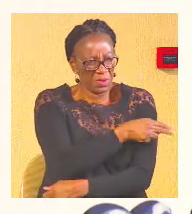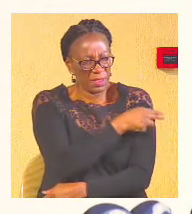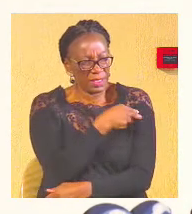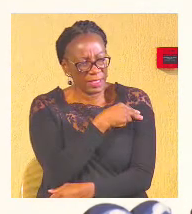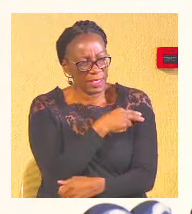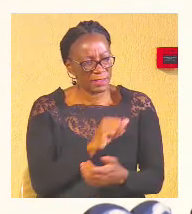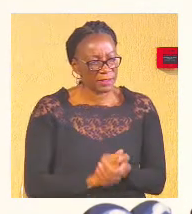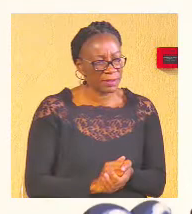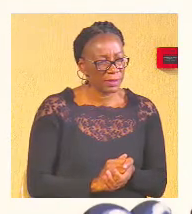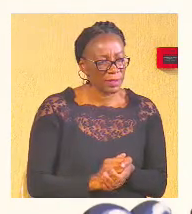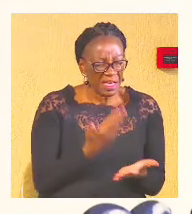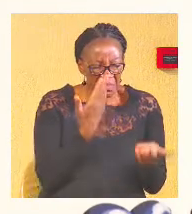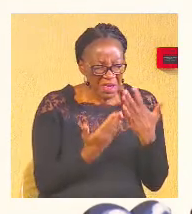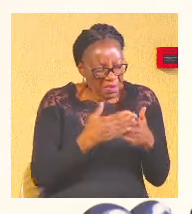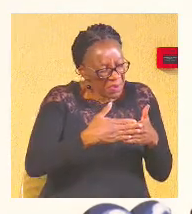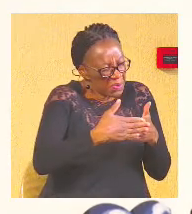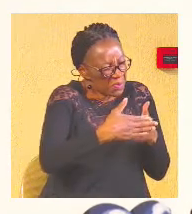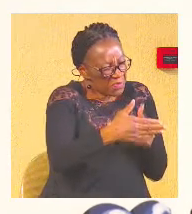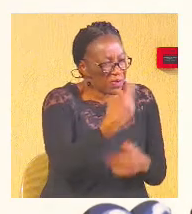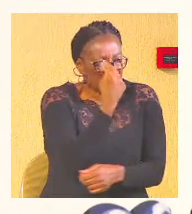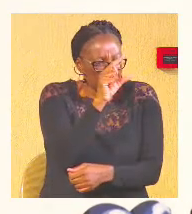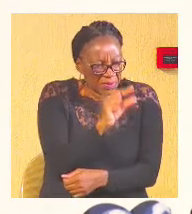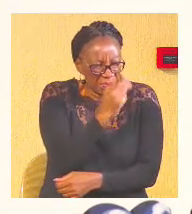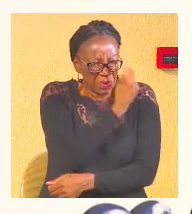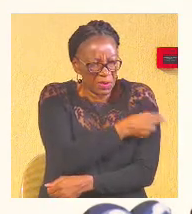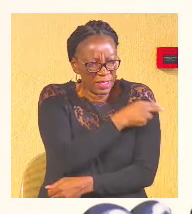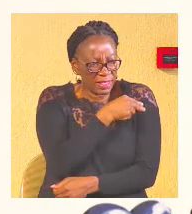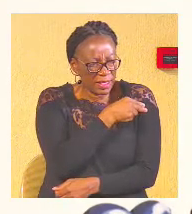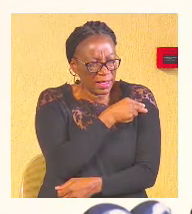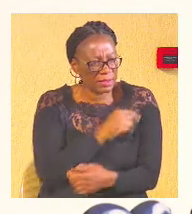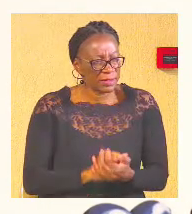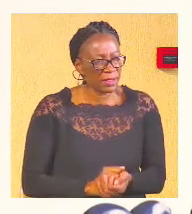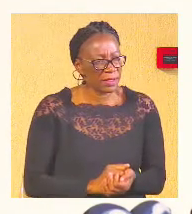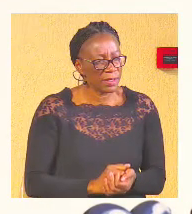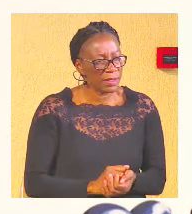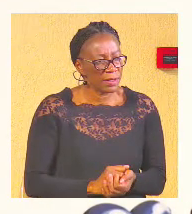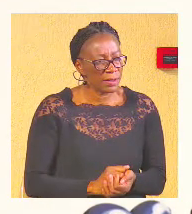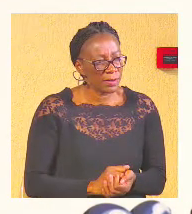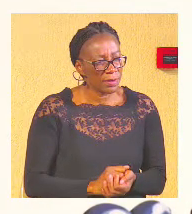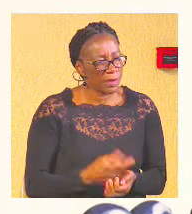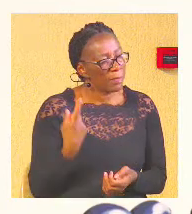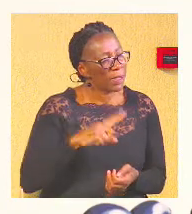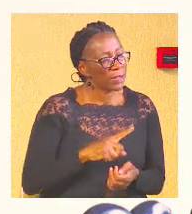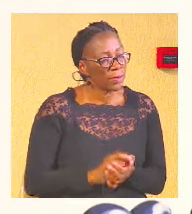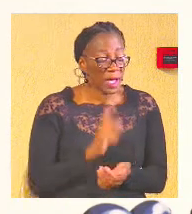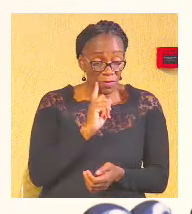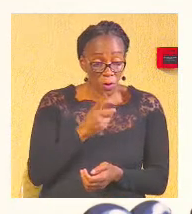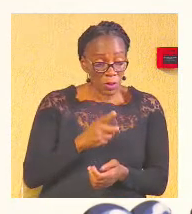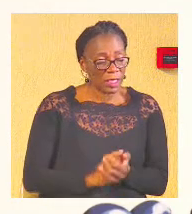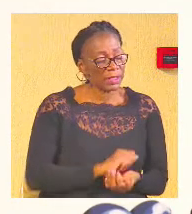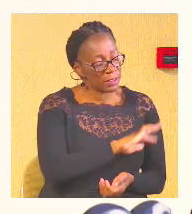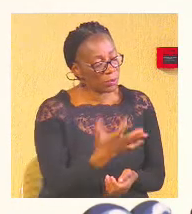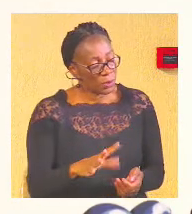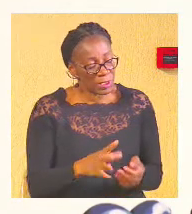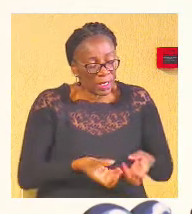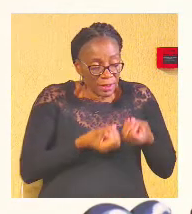outreach points that may not have water, but we, I think, have water supply available at all public health facilities in this